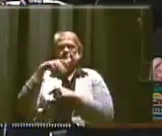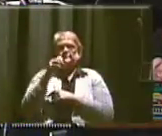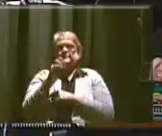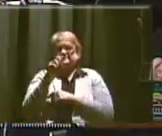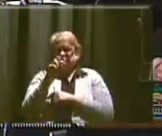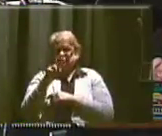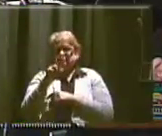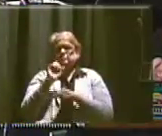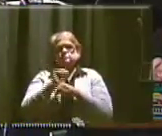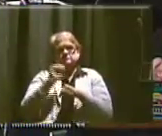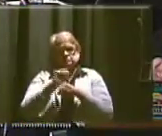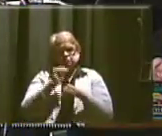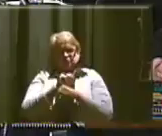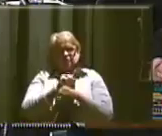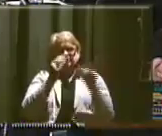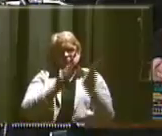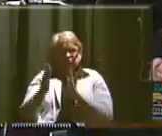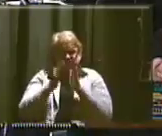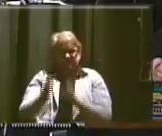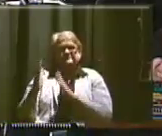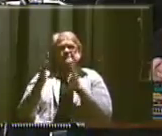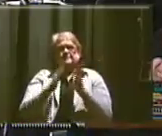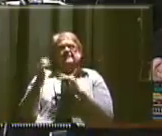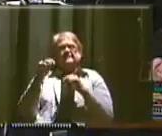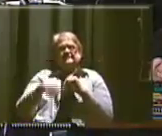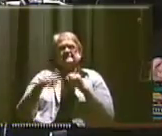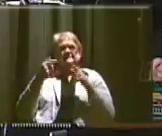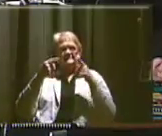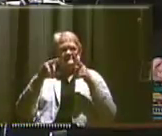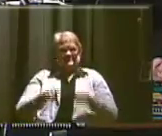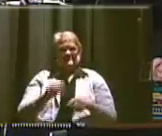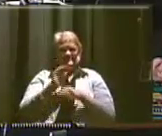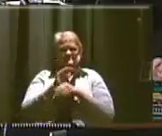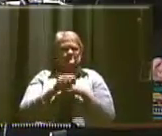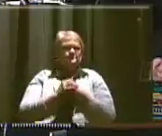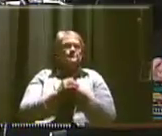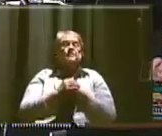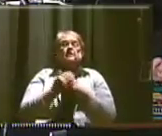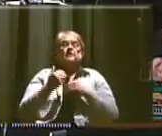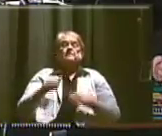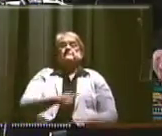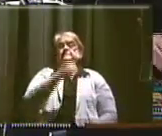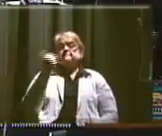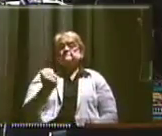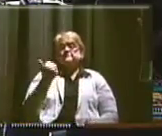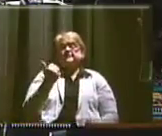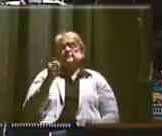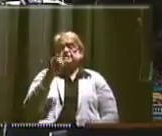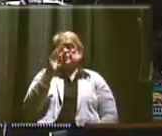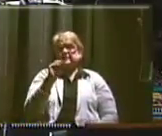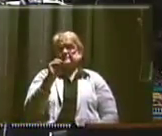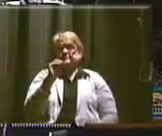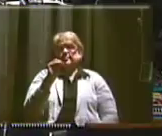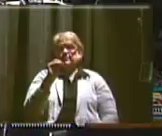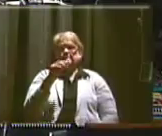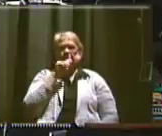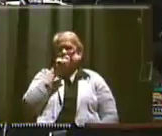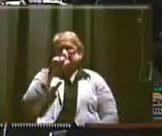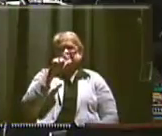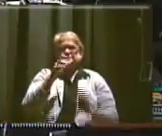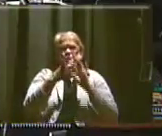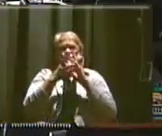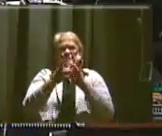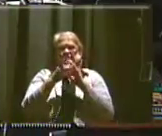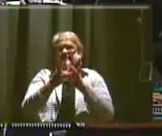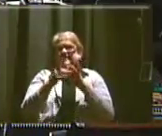and I want to say thank you. I really do appreciate that. My other item, doesn't necessarily relate